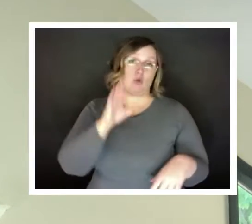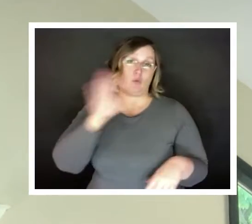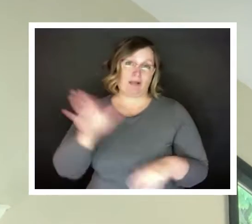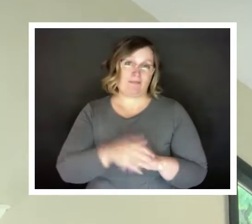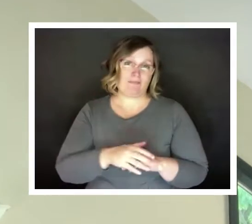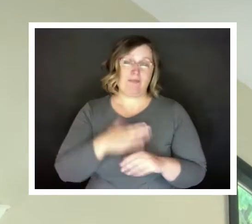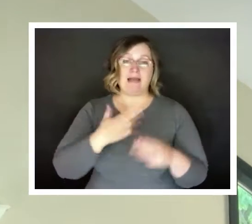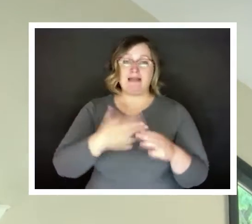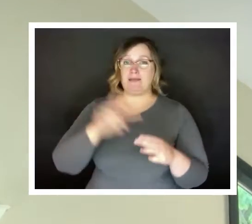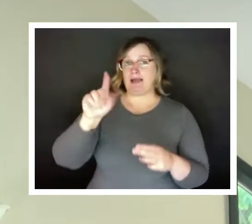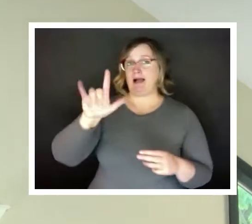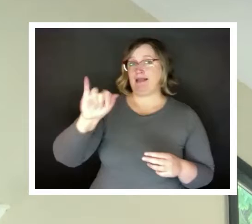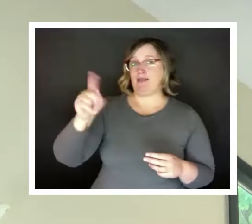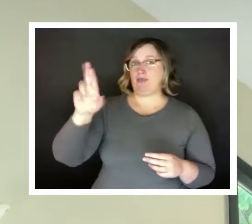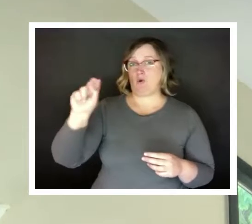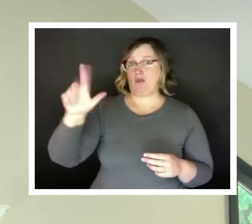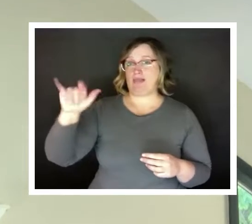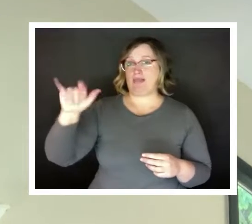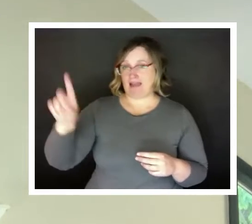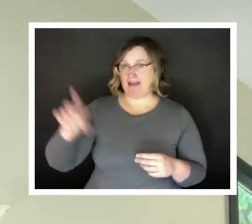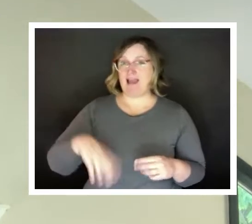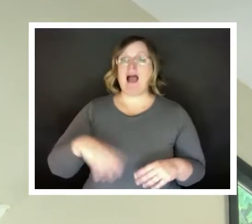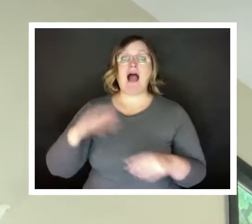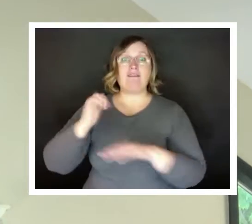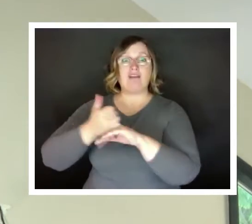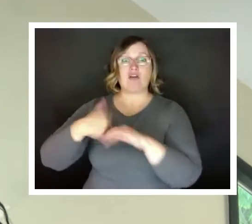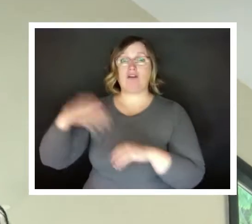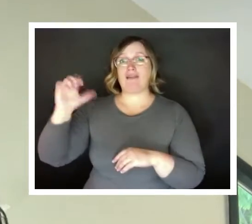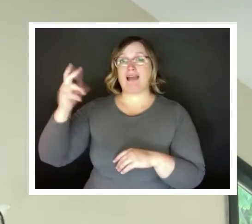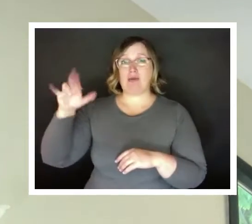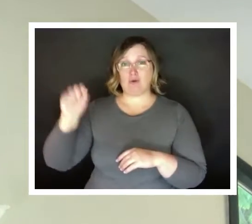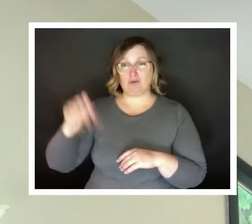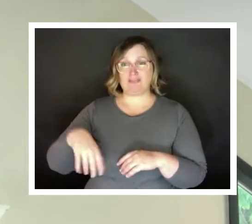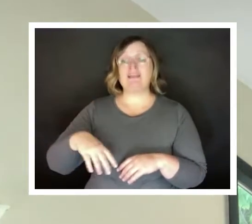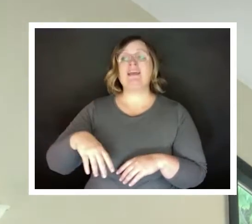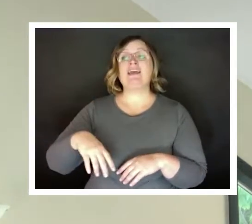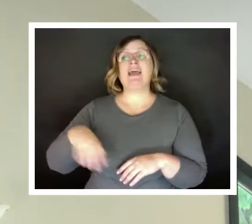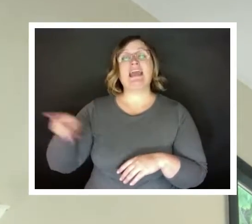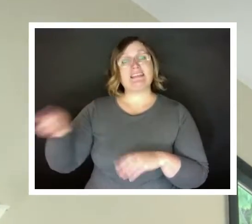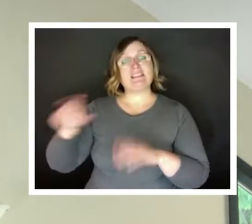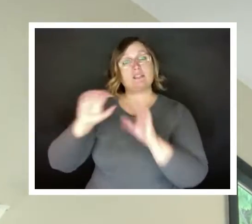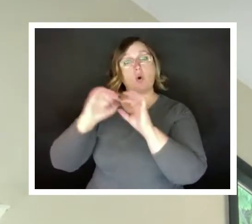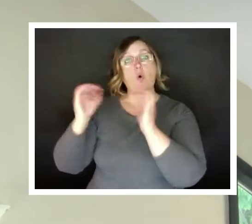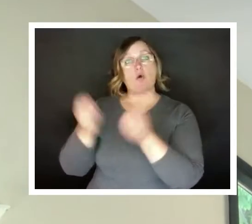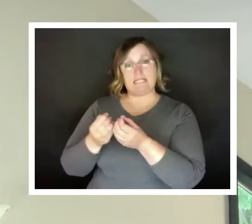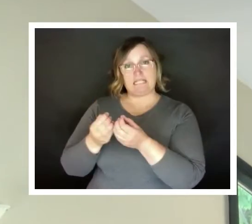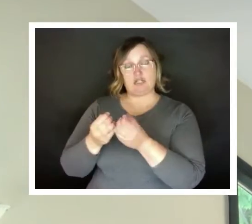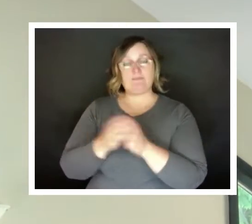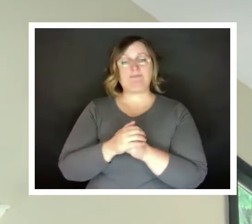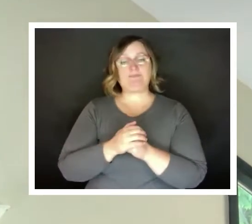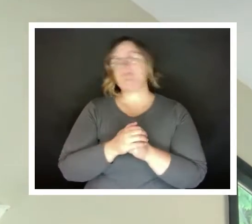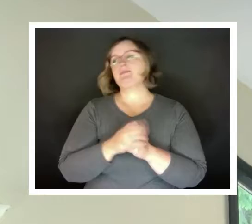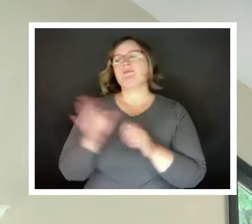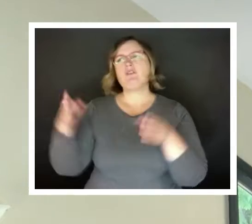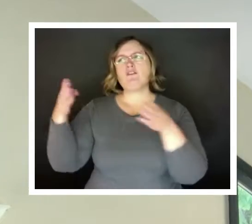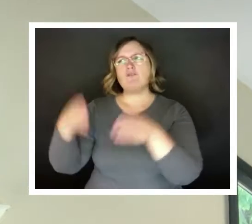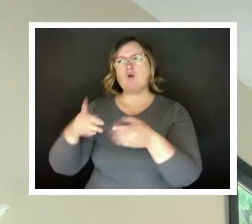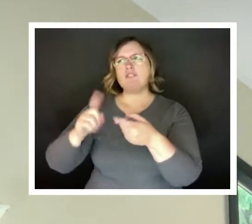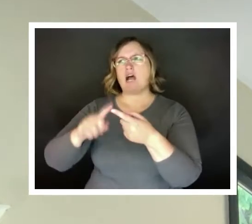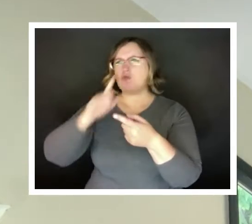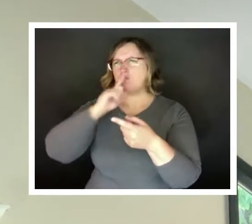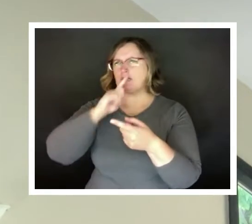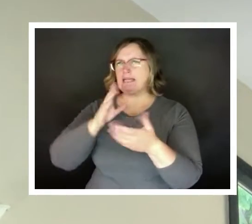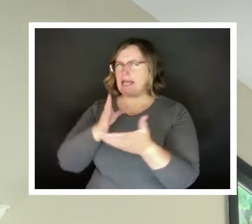of Kairos PDX. It's an honor to be able to speak to you today. Kairos is an organization that is focused on disrupting the